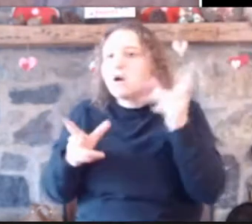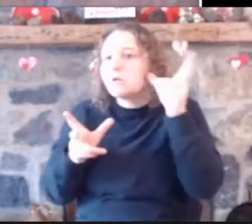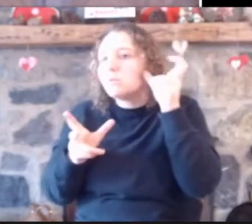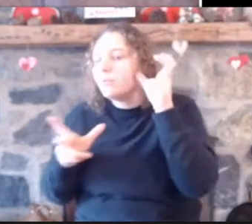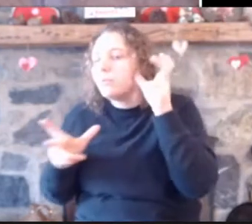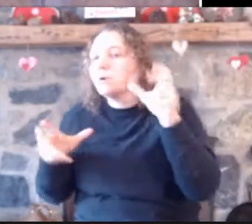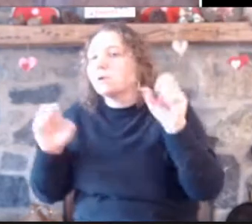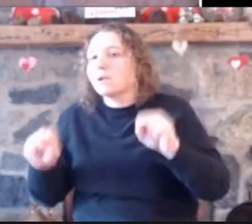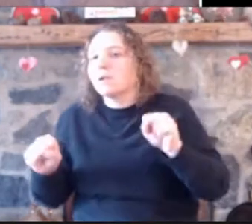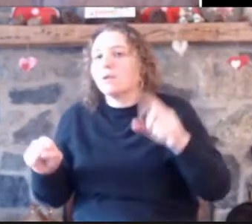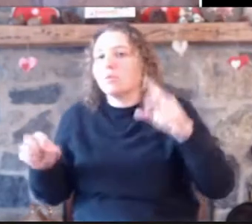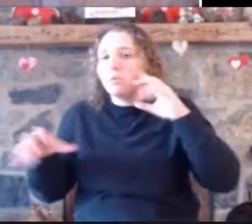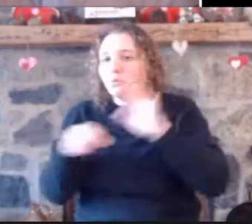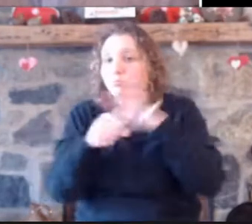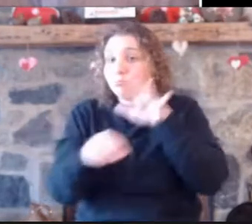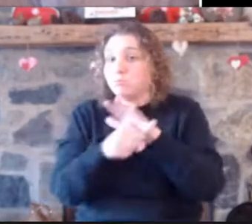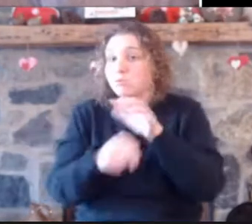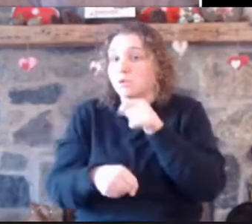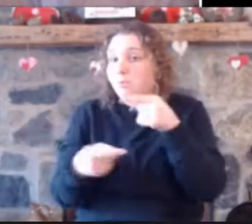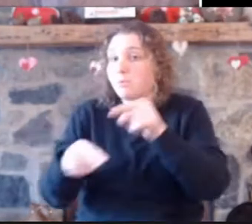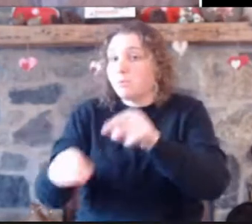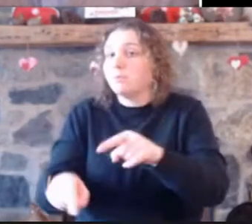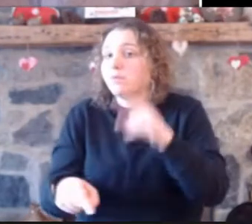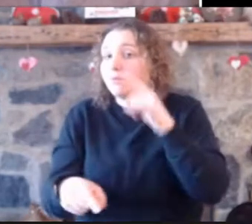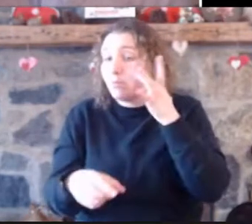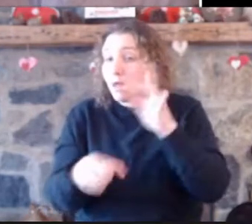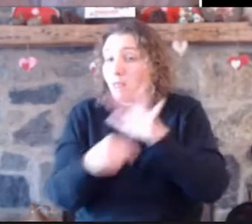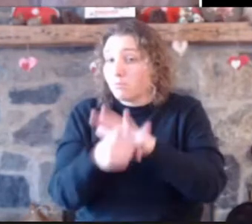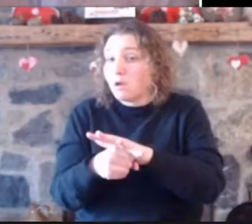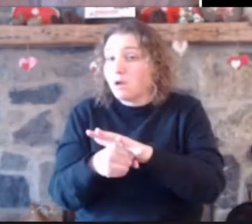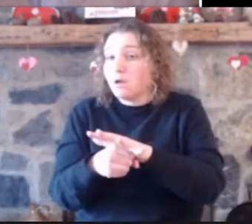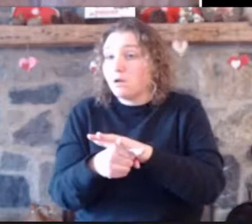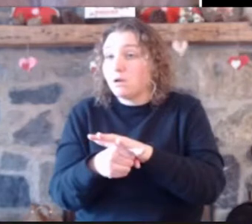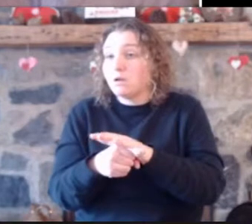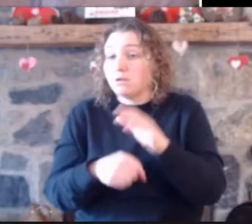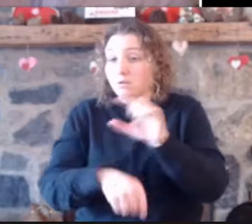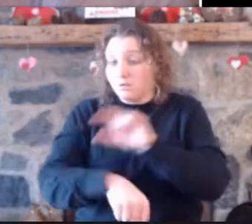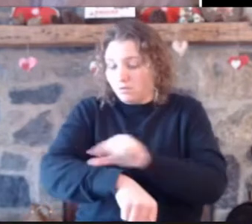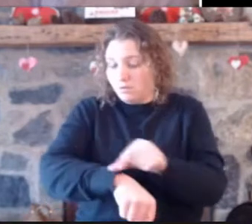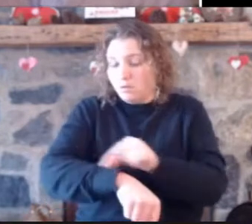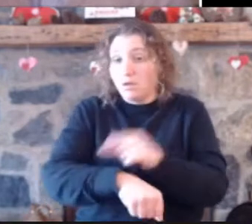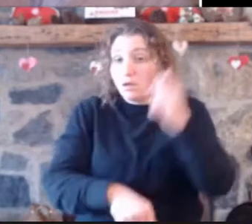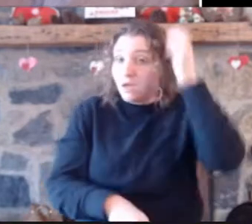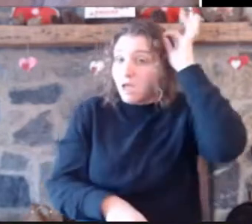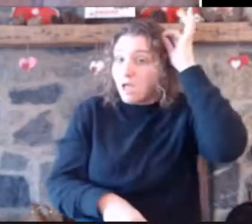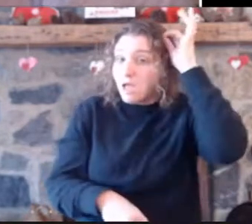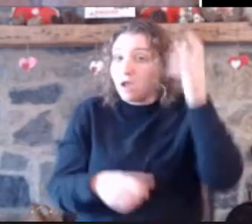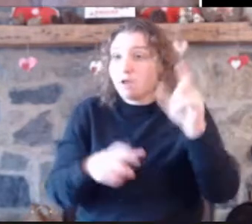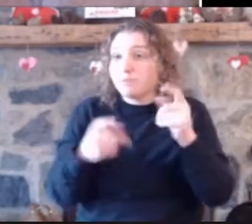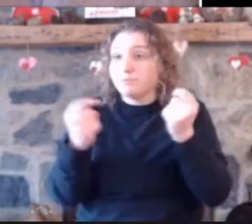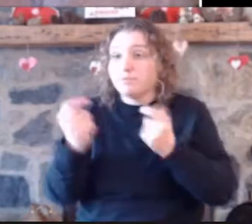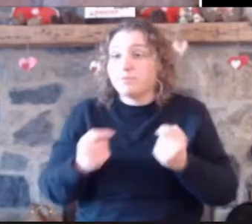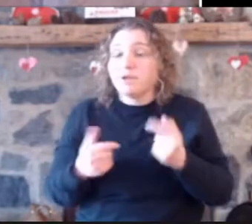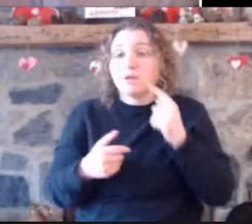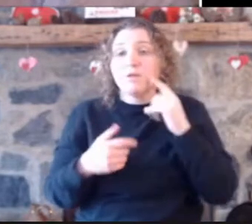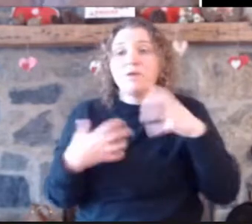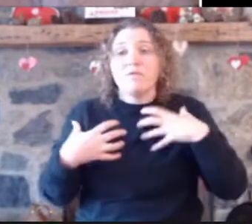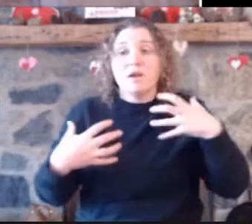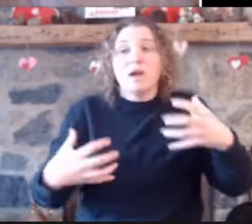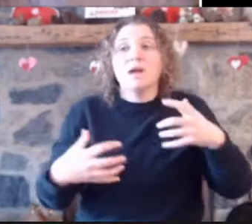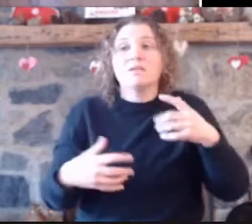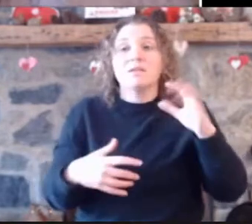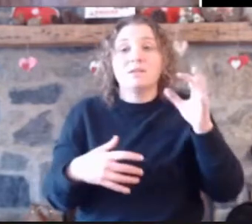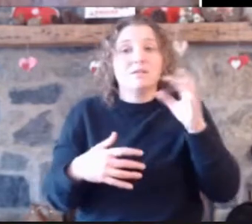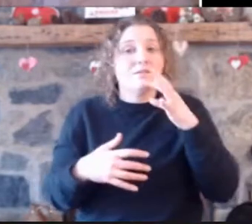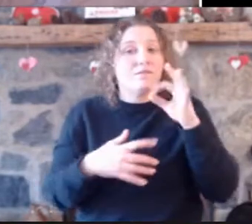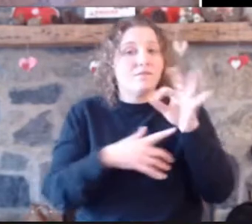being blown apart through the pressure. They also have to get rid of hair, lacking hair, sweat glands, incorporate fatty blubber. They have to have whale fins and tongues that